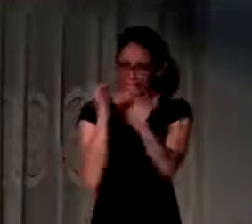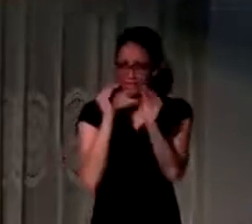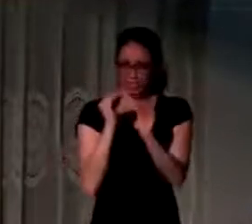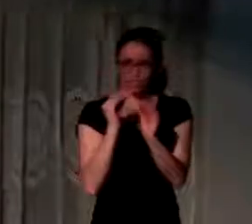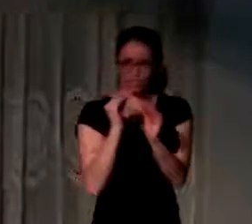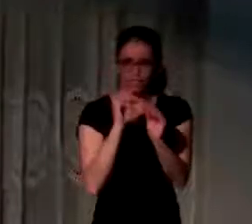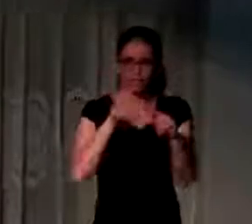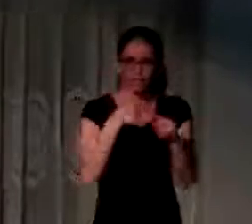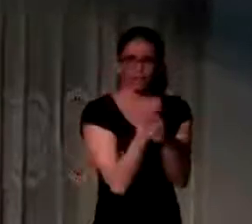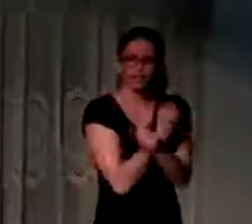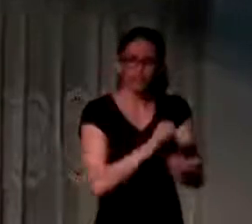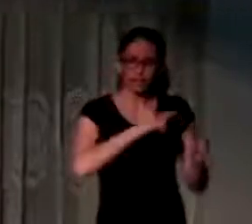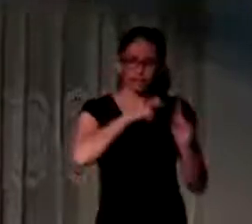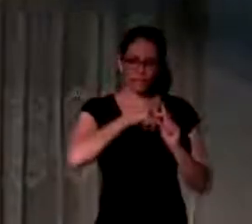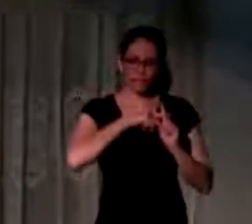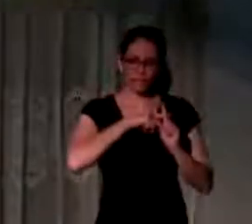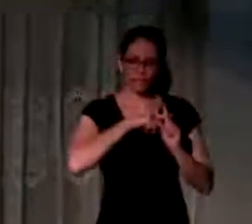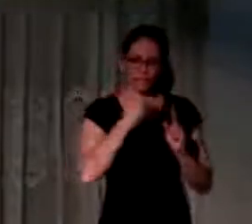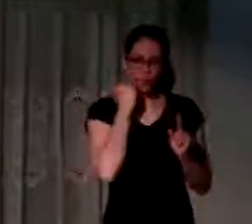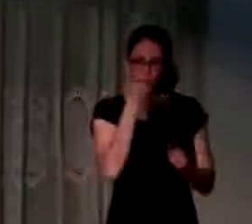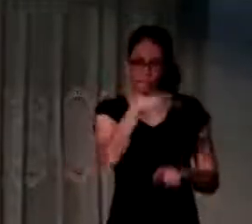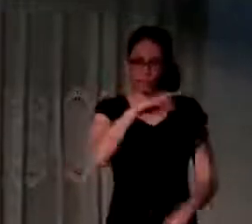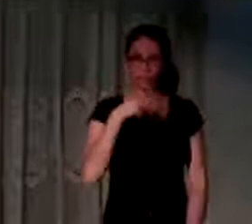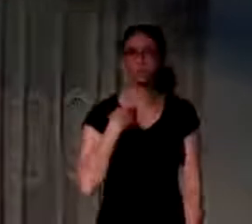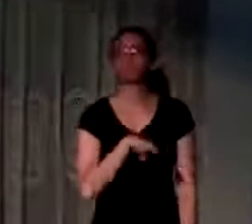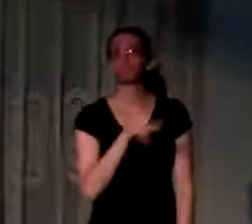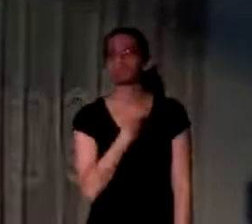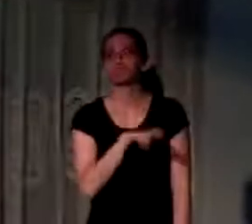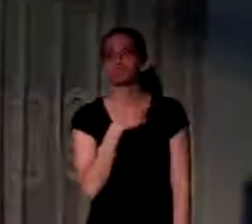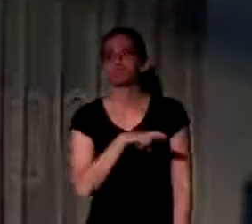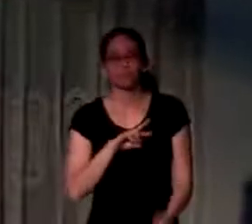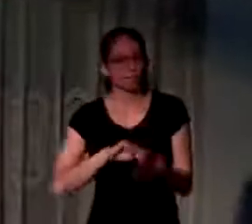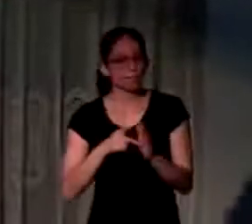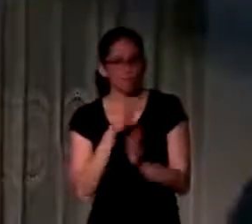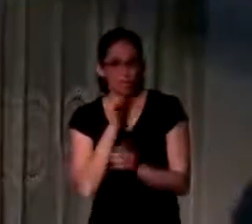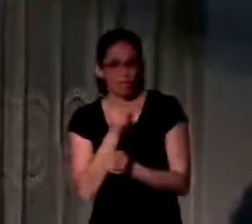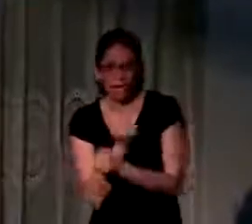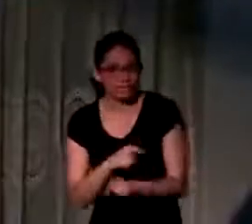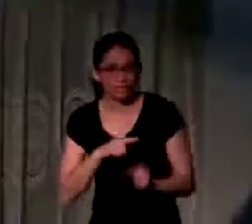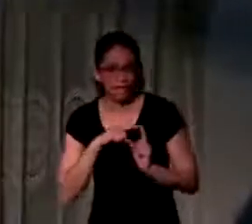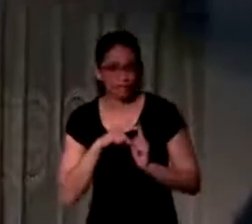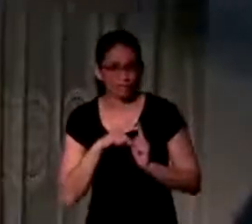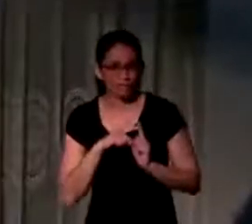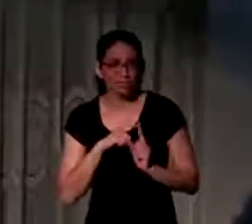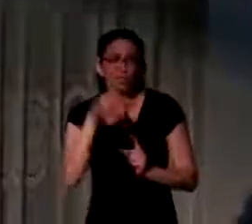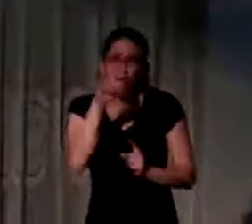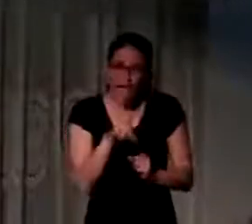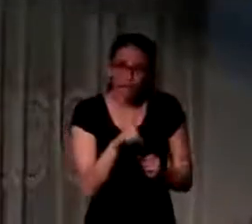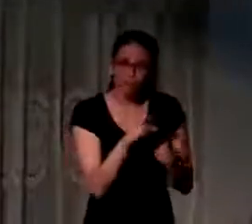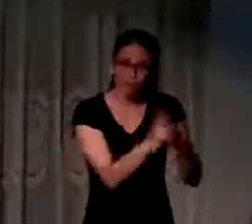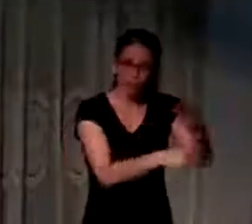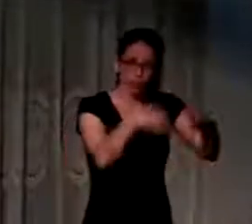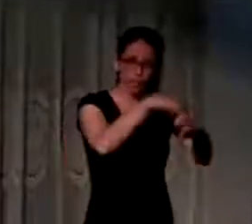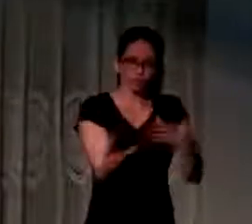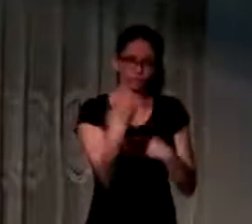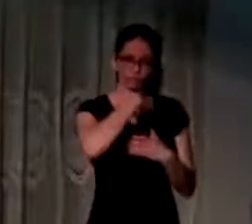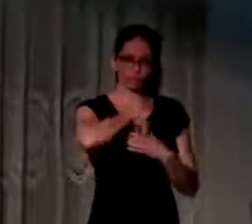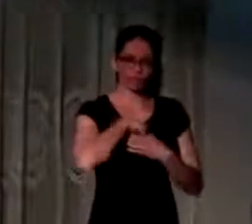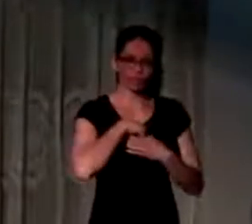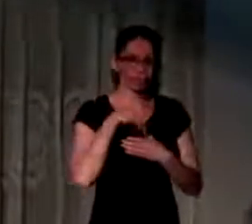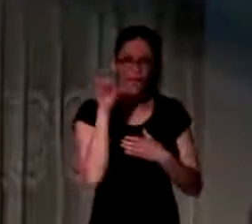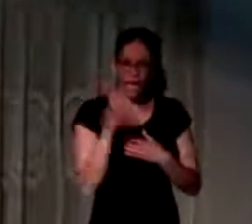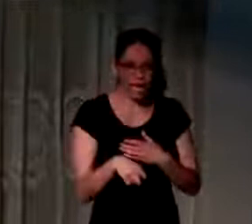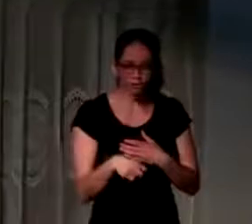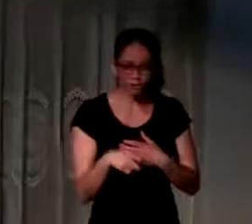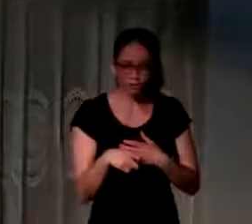If all you have is religion, you're not saved. There must be a resurrection. Paul went on to say,